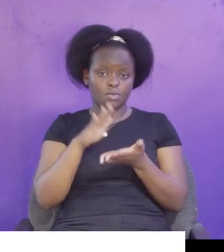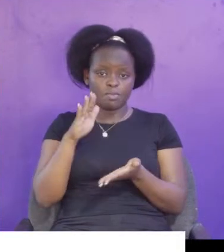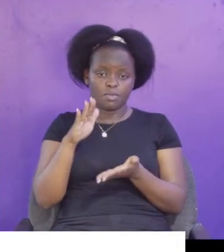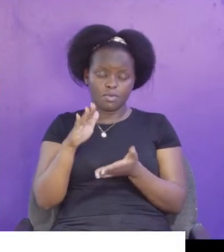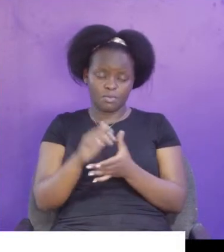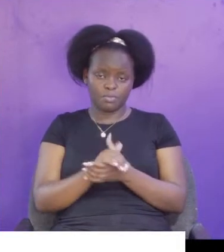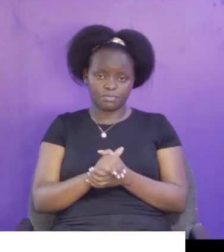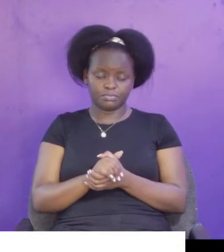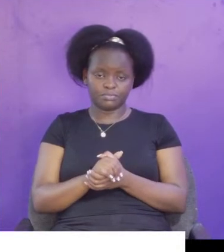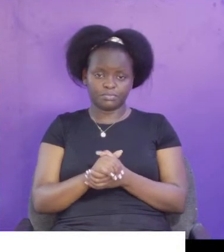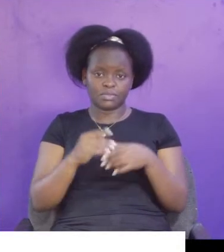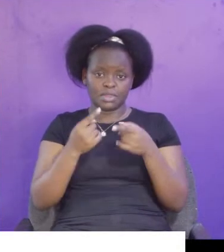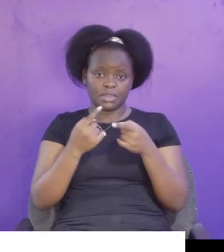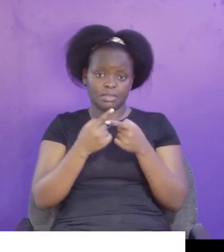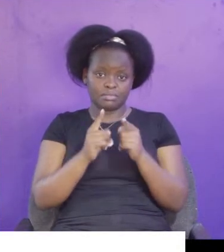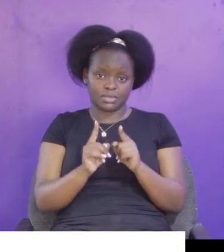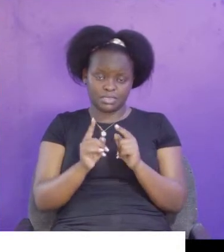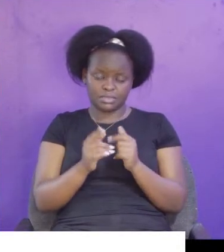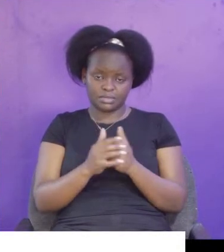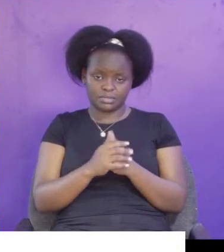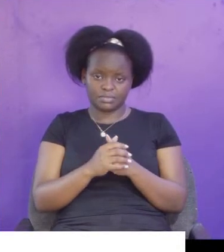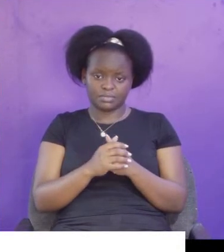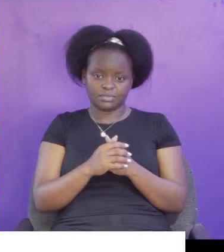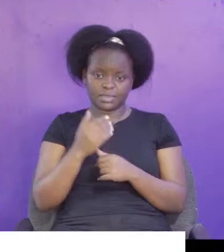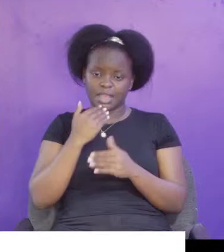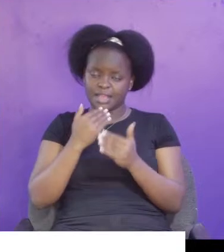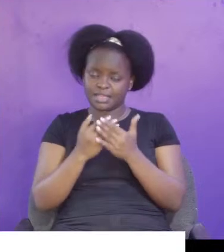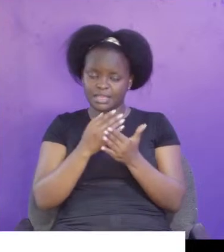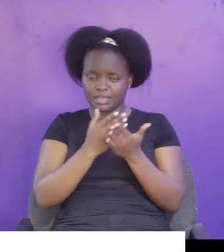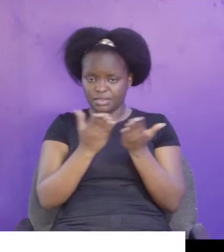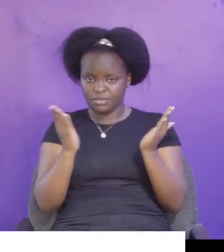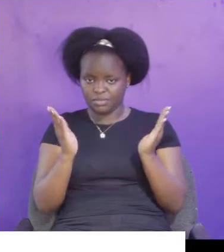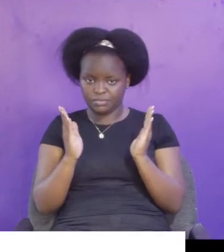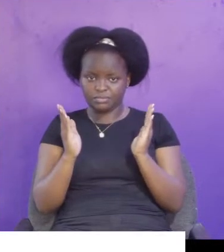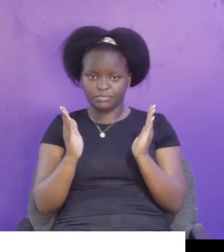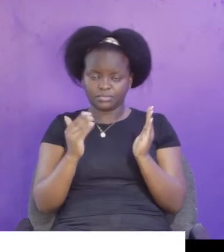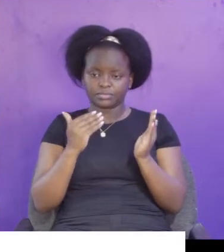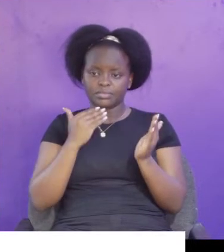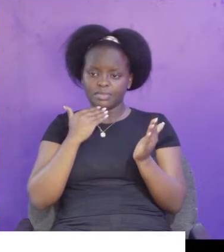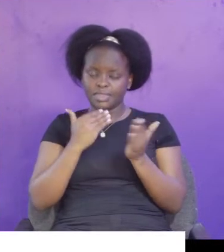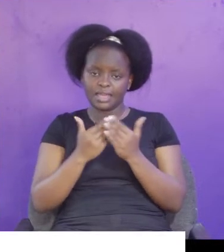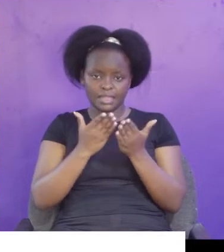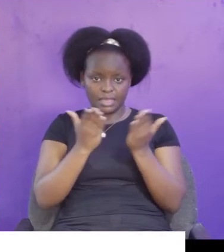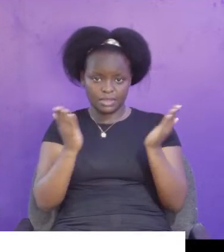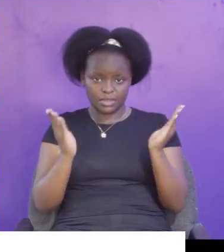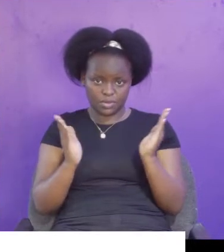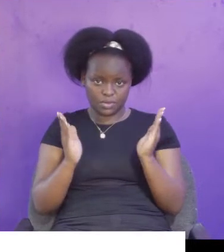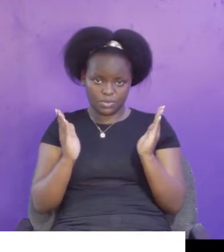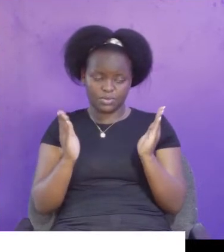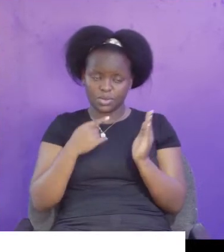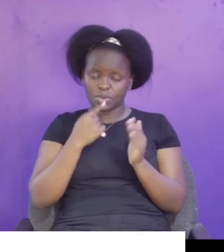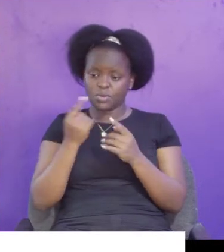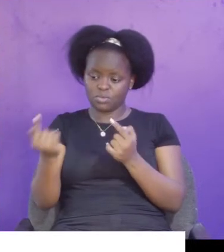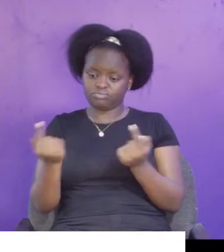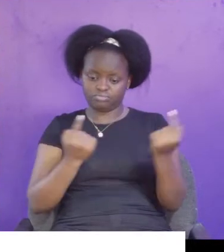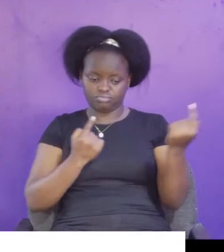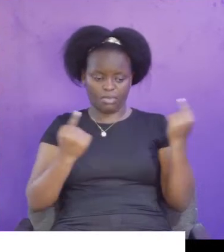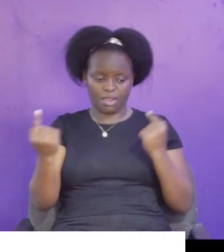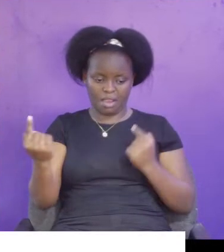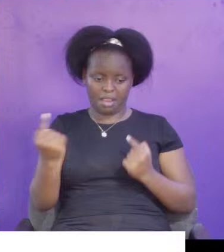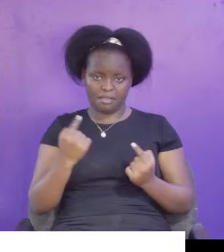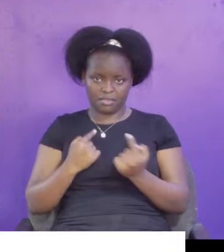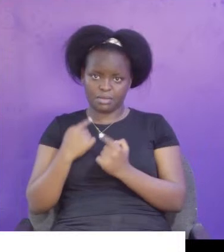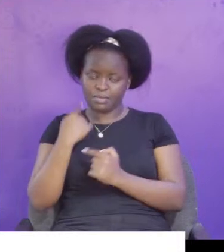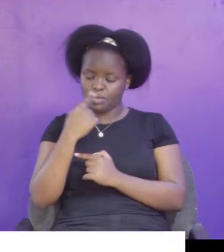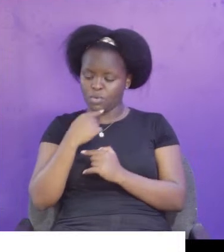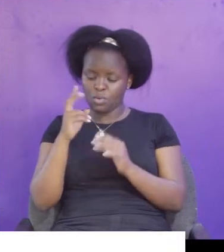But I thank you. I thank you, those who have come and those who are watching